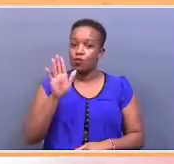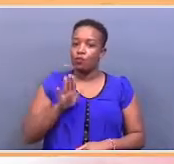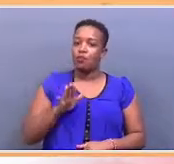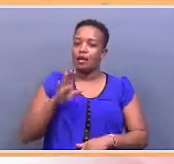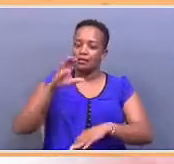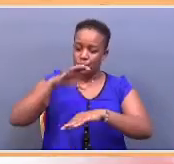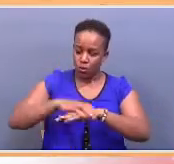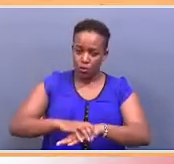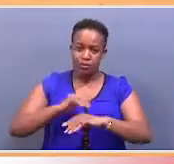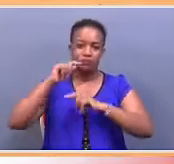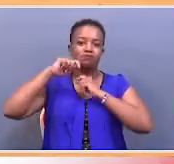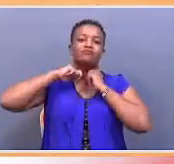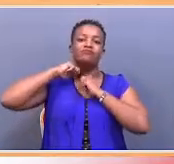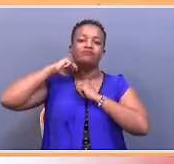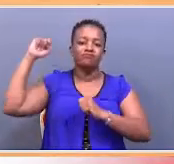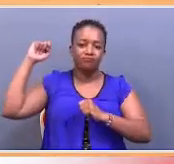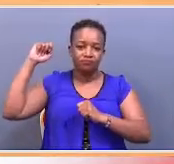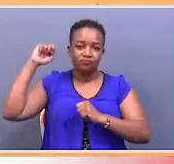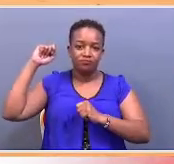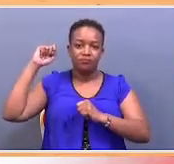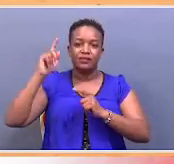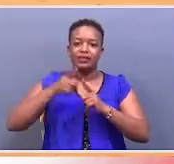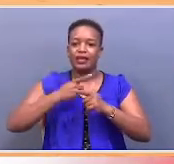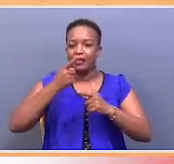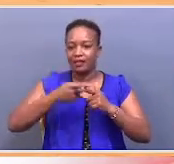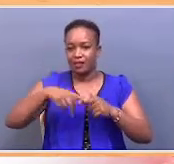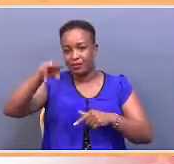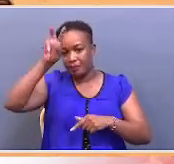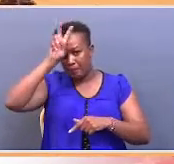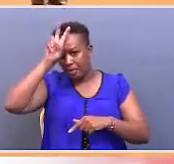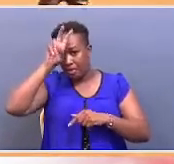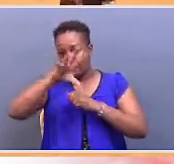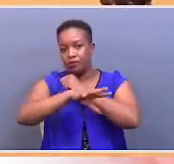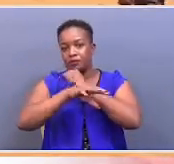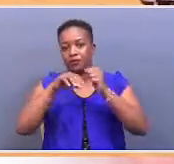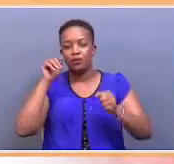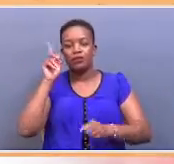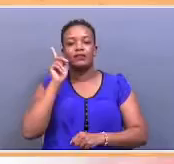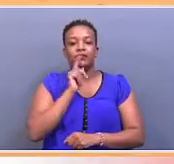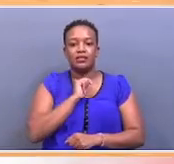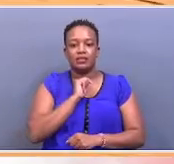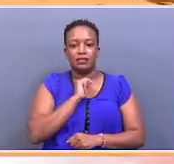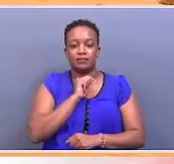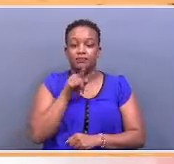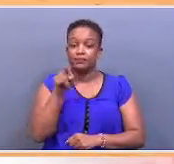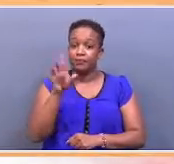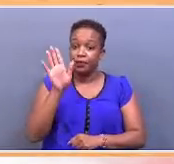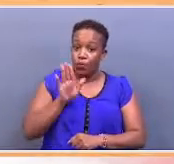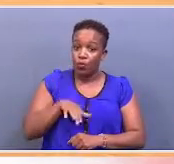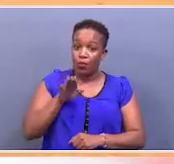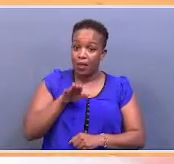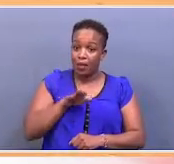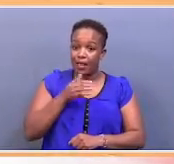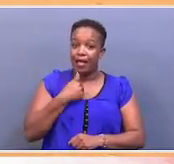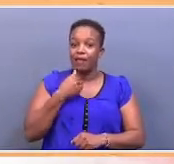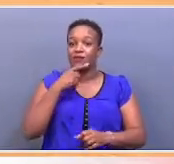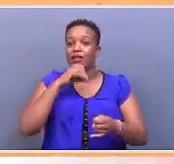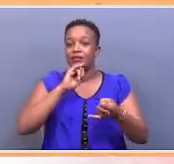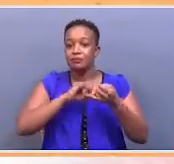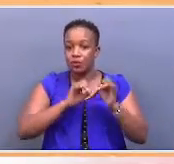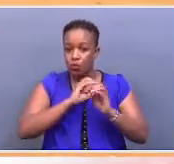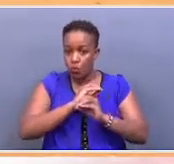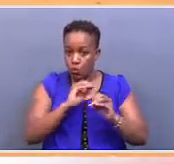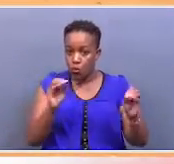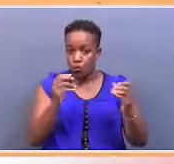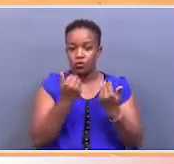akanyongwa na mbuzi ikaenda. Na yuwa mama, hana bwana, hata hana